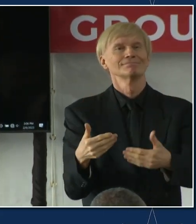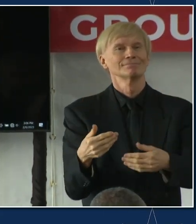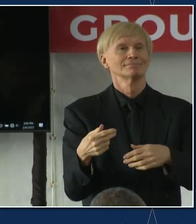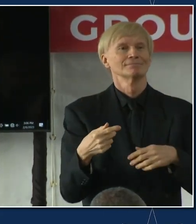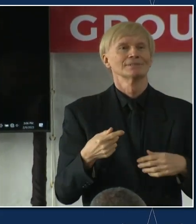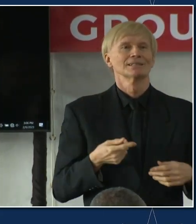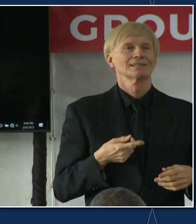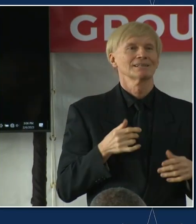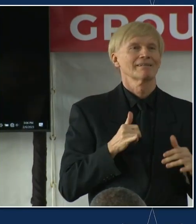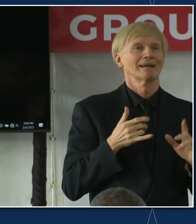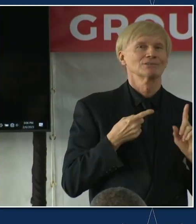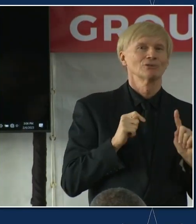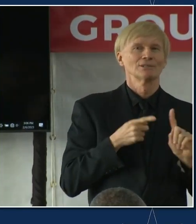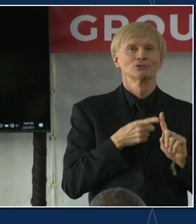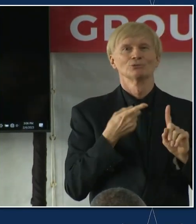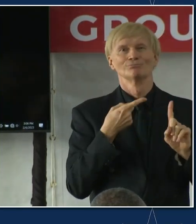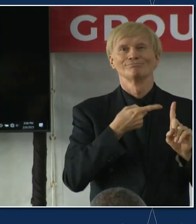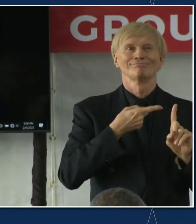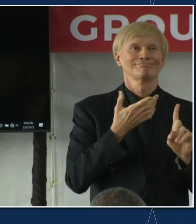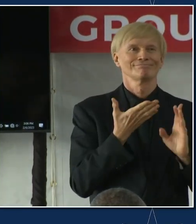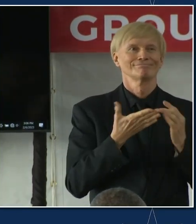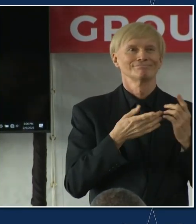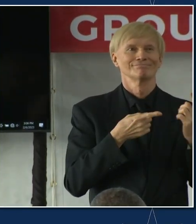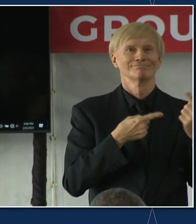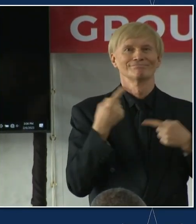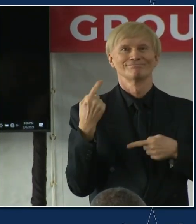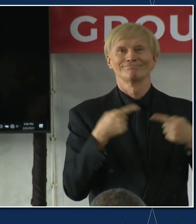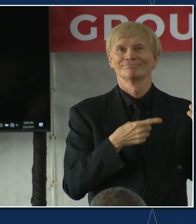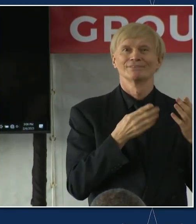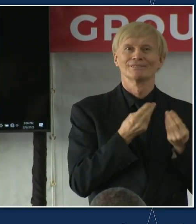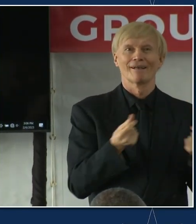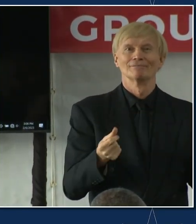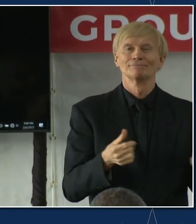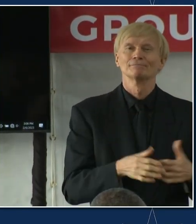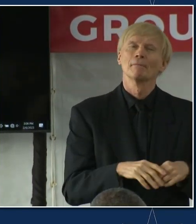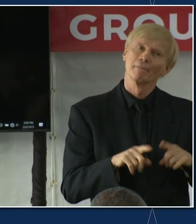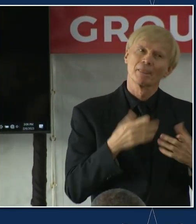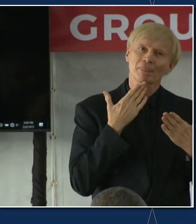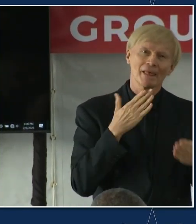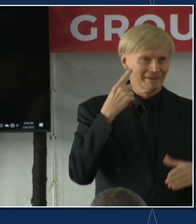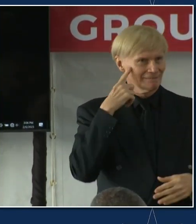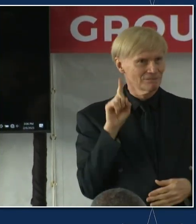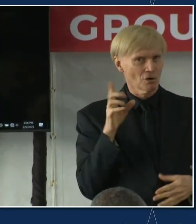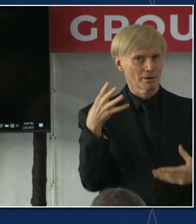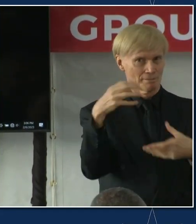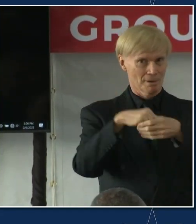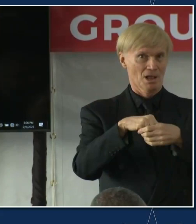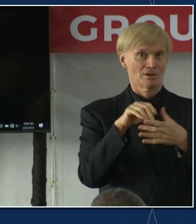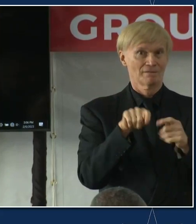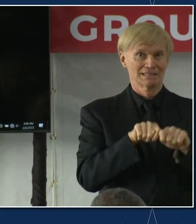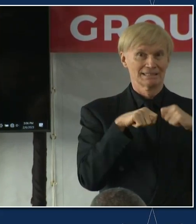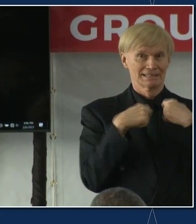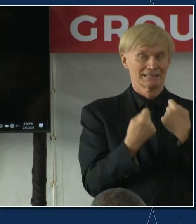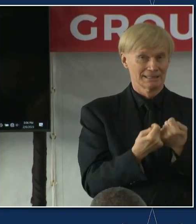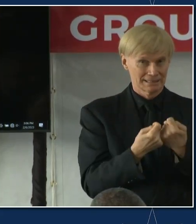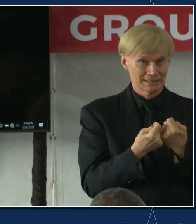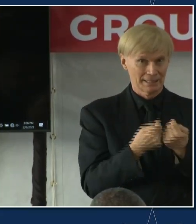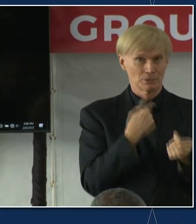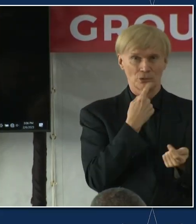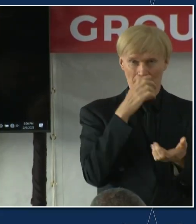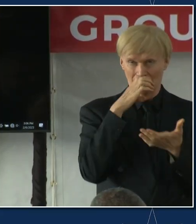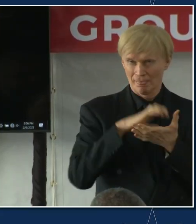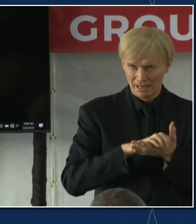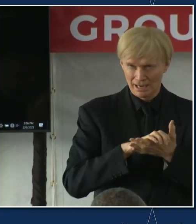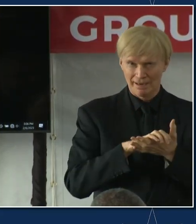silent assassin on the team. Thank you, Joe, for being a part of this team and for believing in